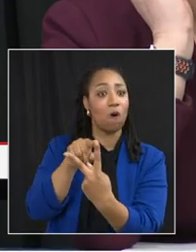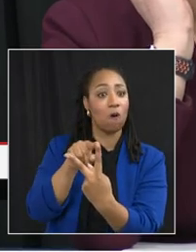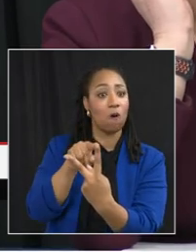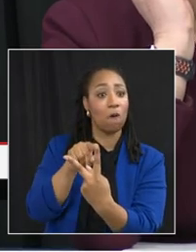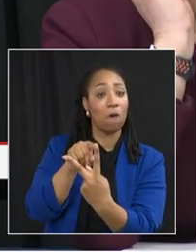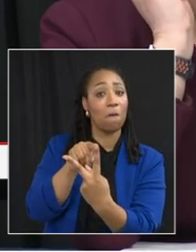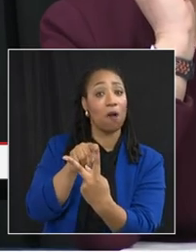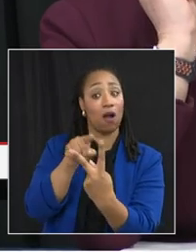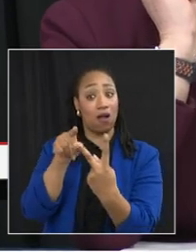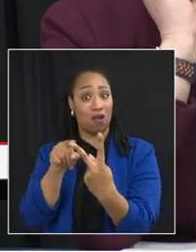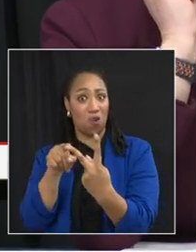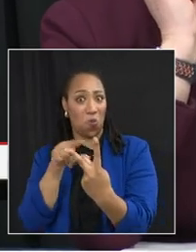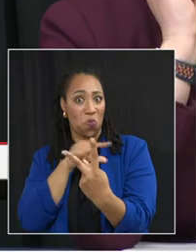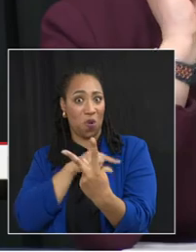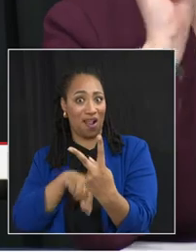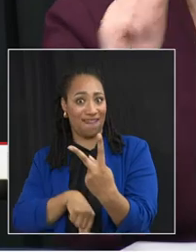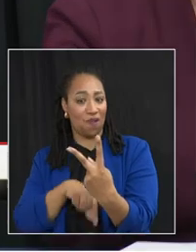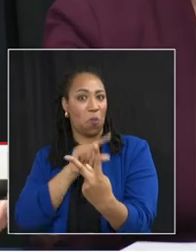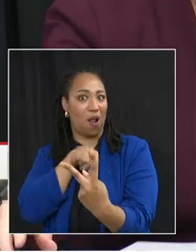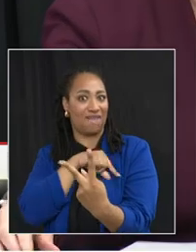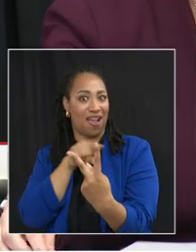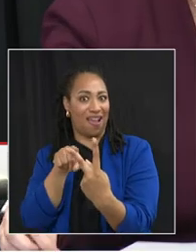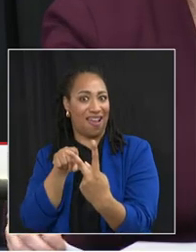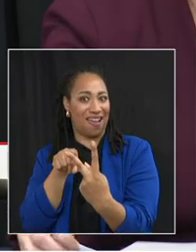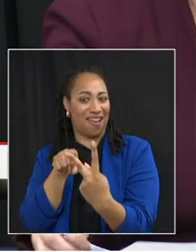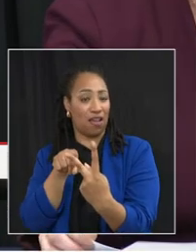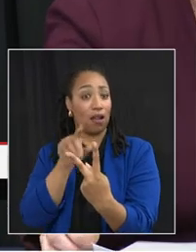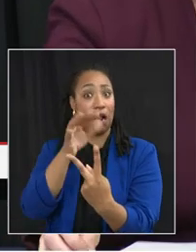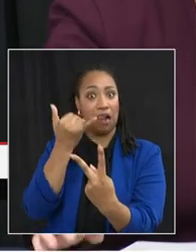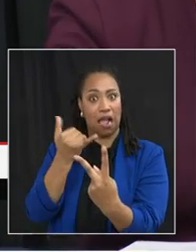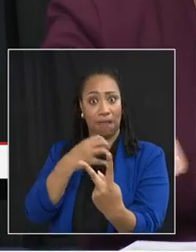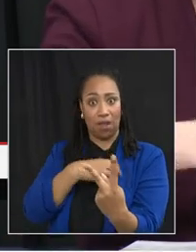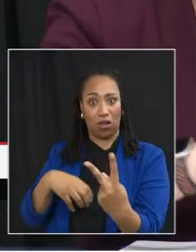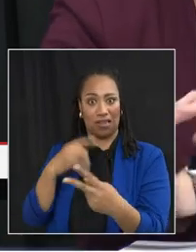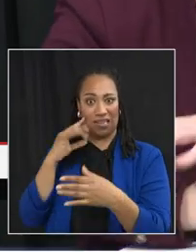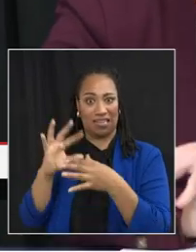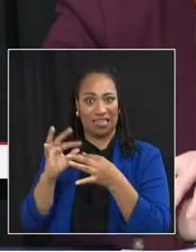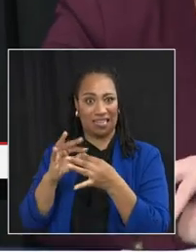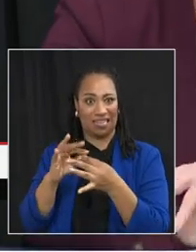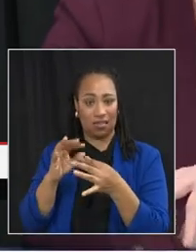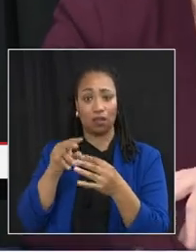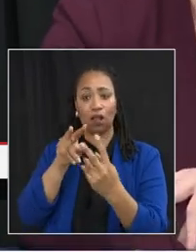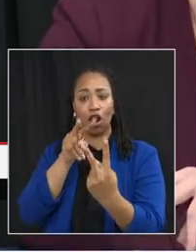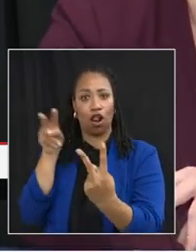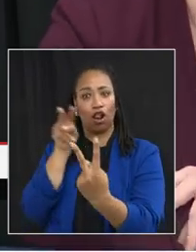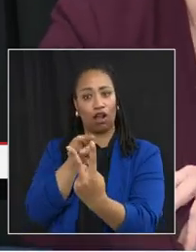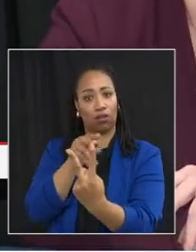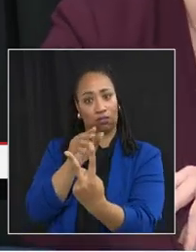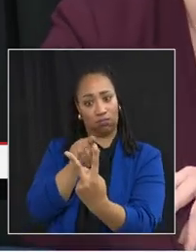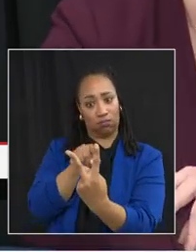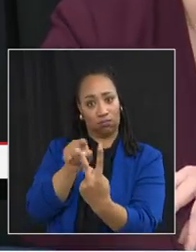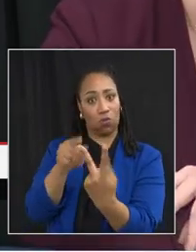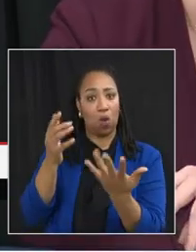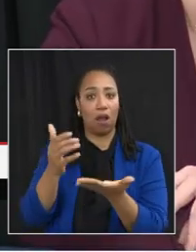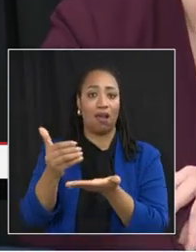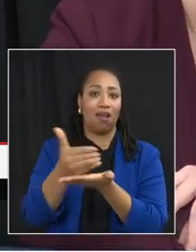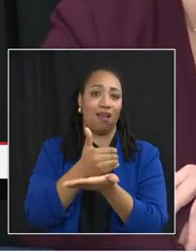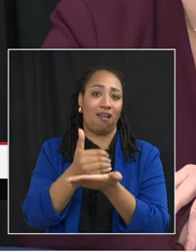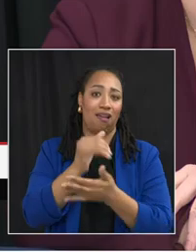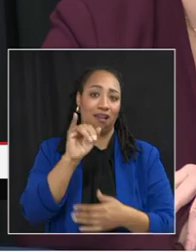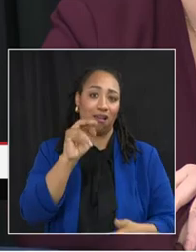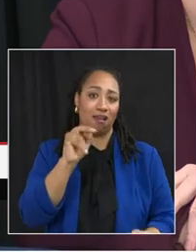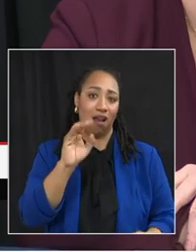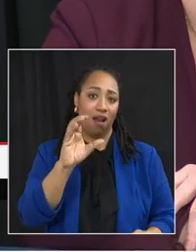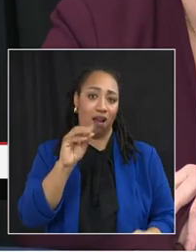additional funding and adjusting some of those income guidelines, because we find that, you know, one spouse may need it, the other